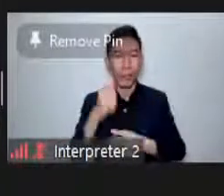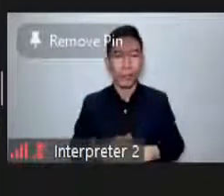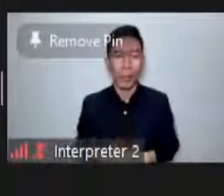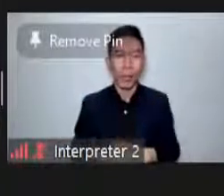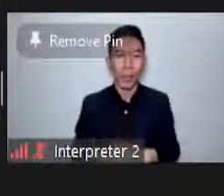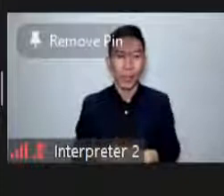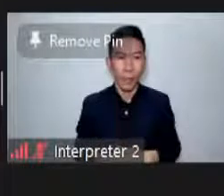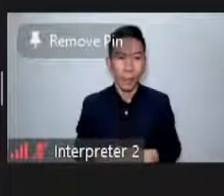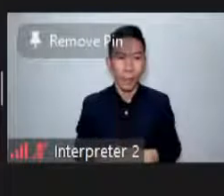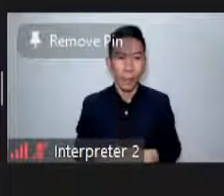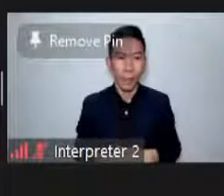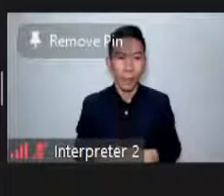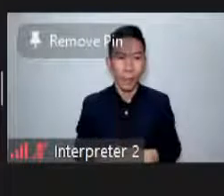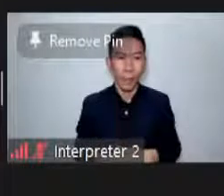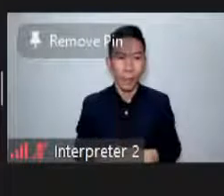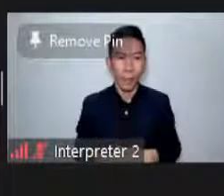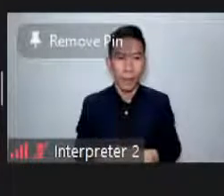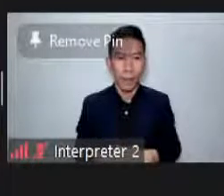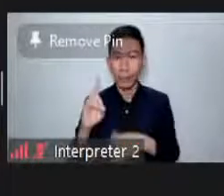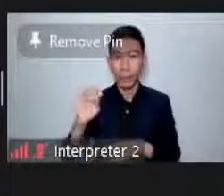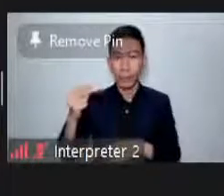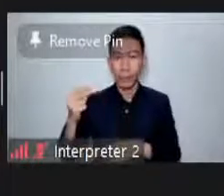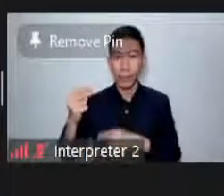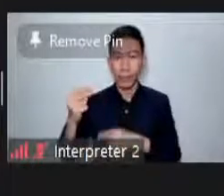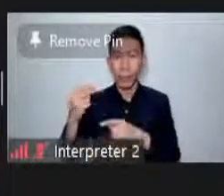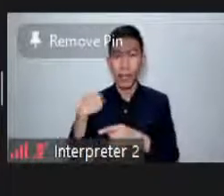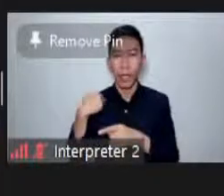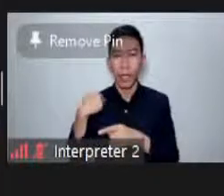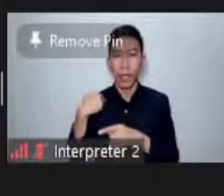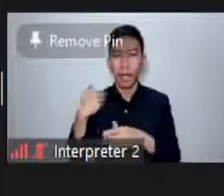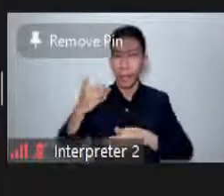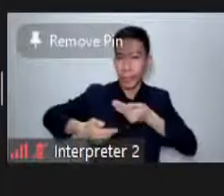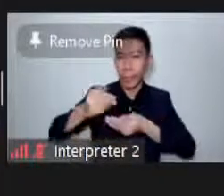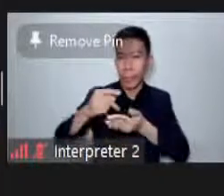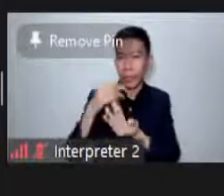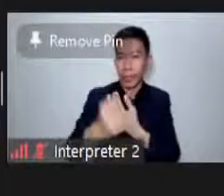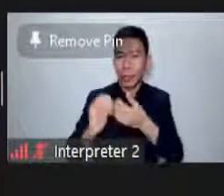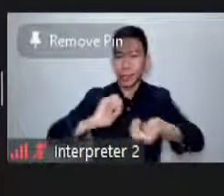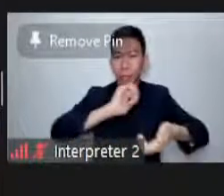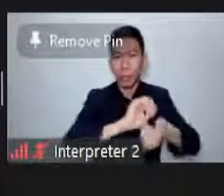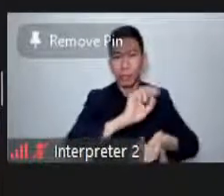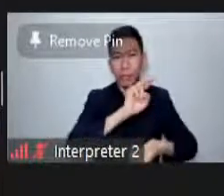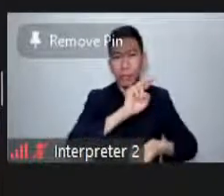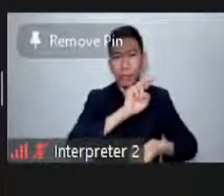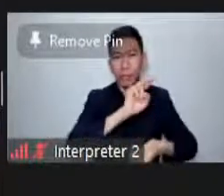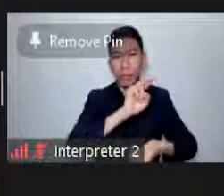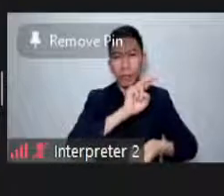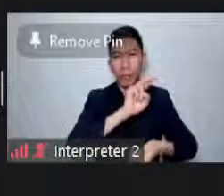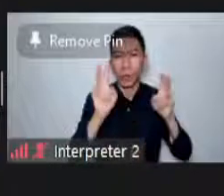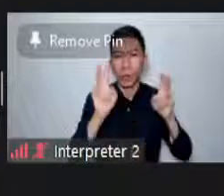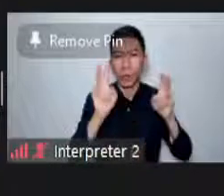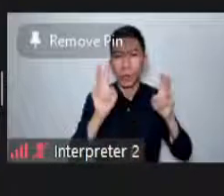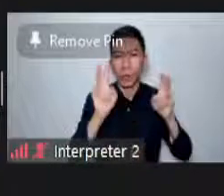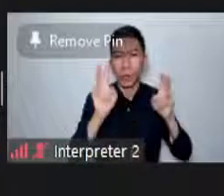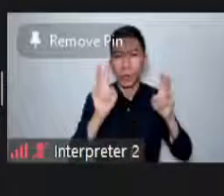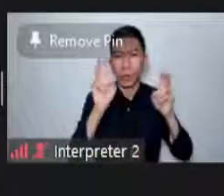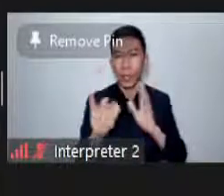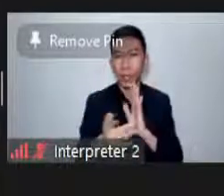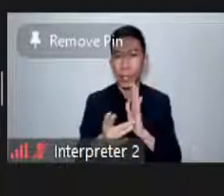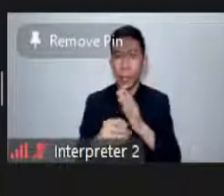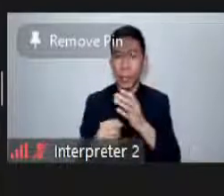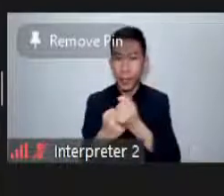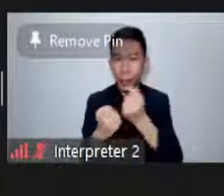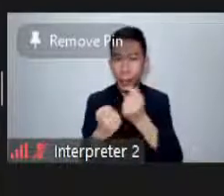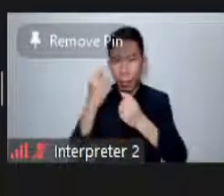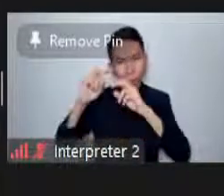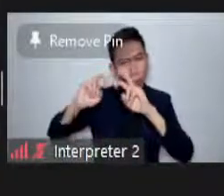Currently, the Department of Health has an ongoing project with the WHO entitled Technical Assistance for the Assessment of Cancer